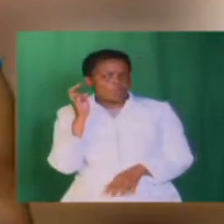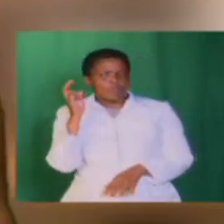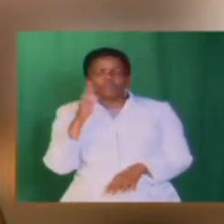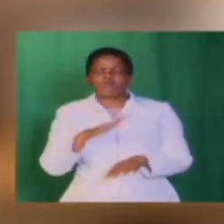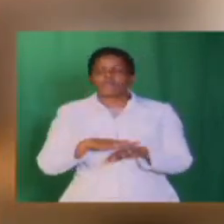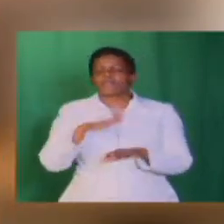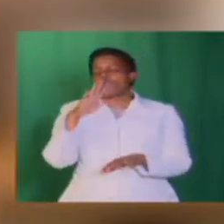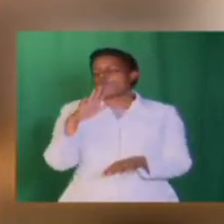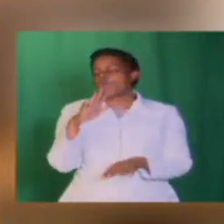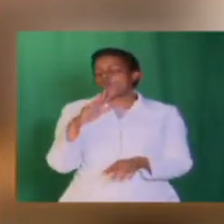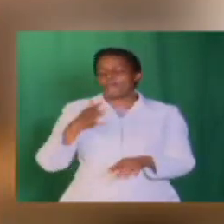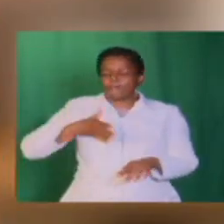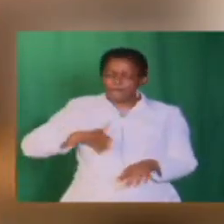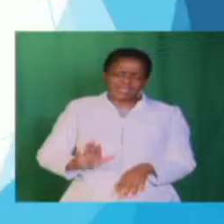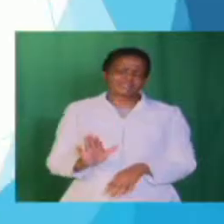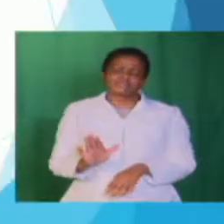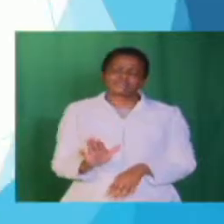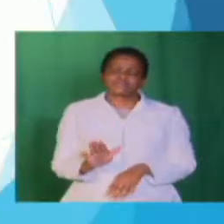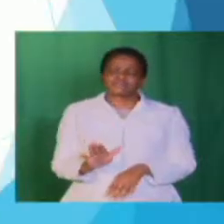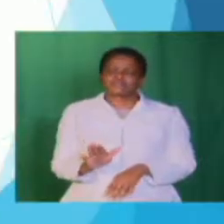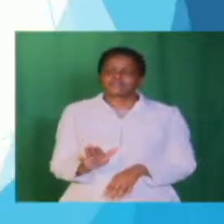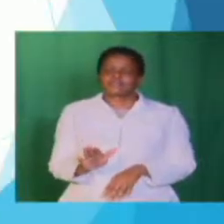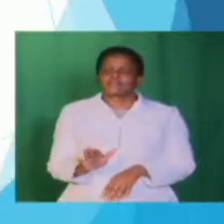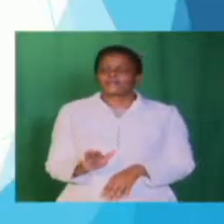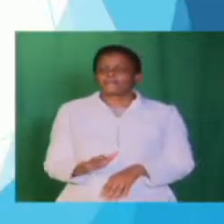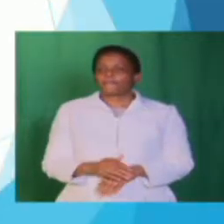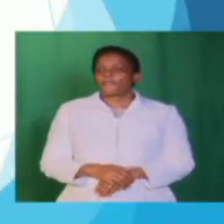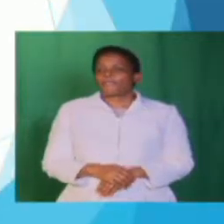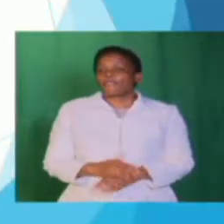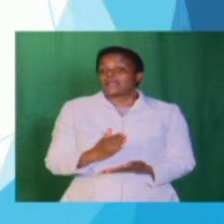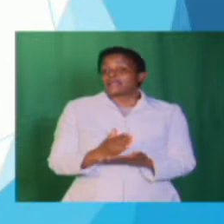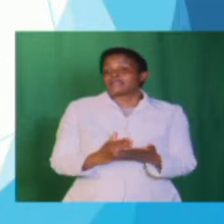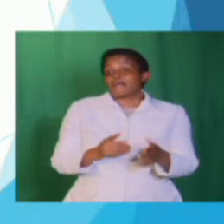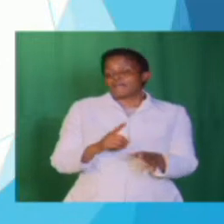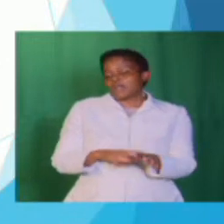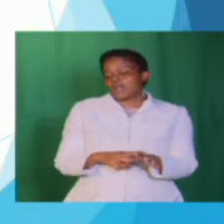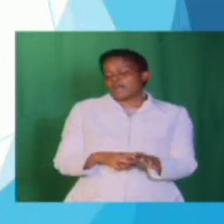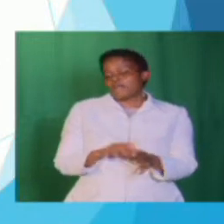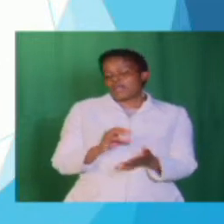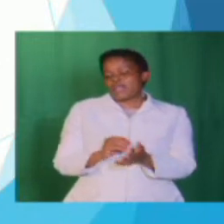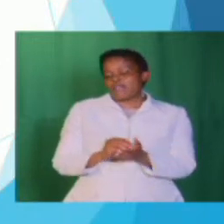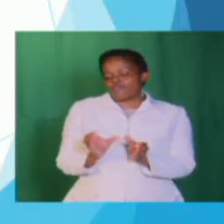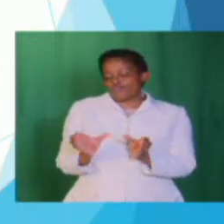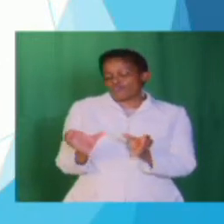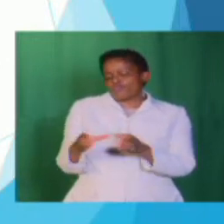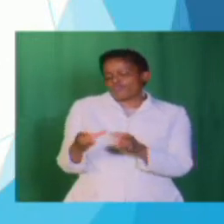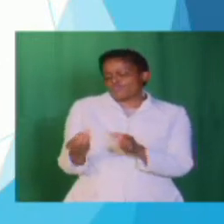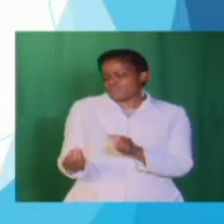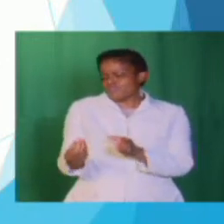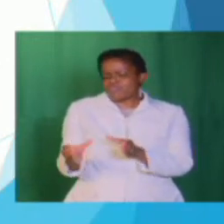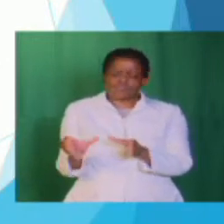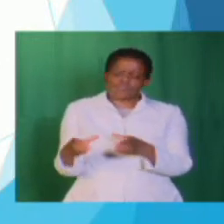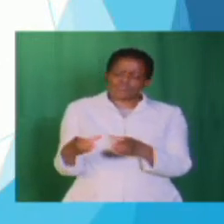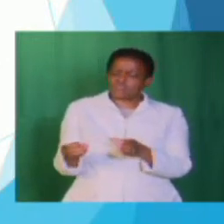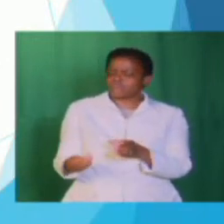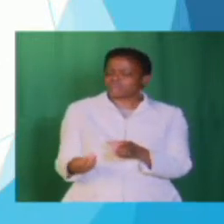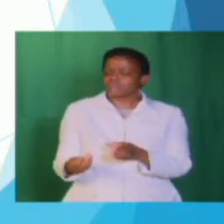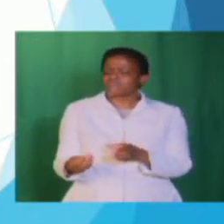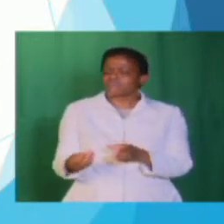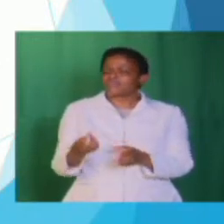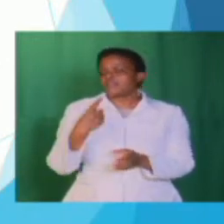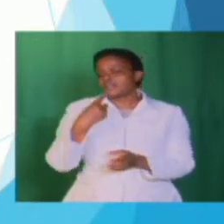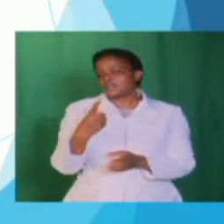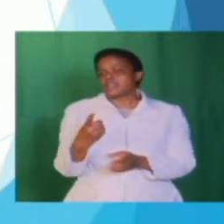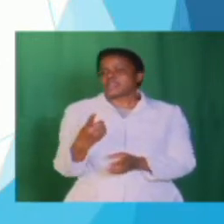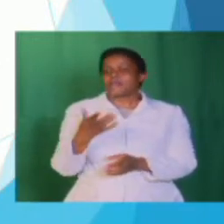very seriously. Sometimes you are also going to speak with a small group. That is, you're going to form a group in your class and you're going